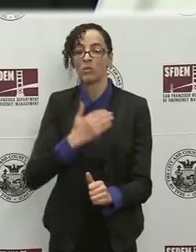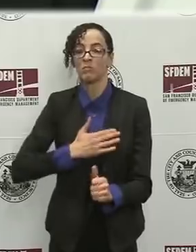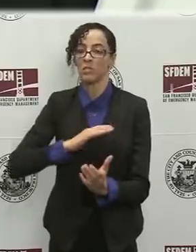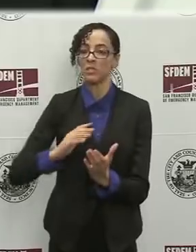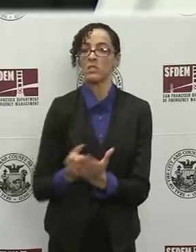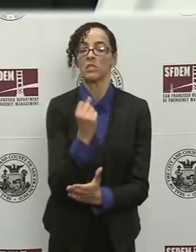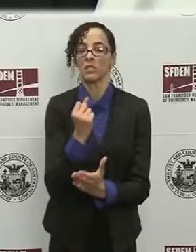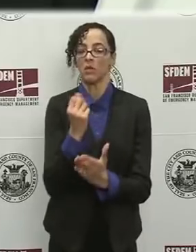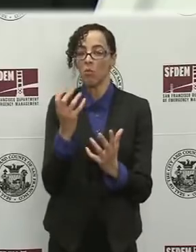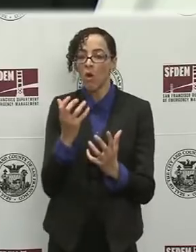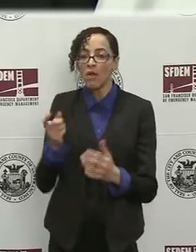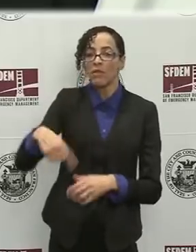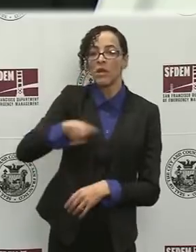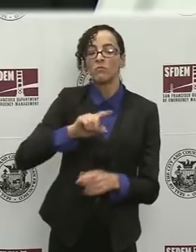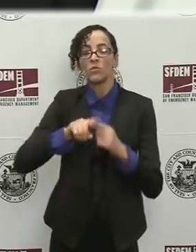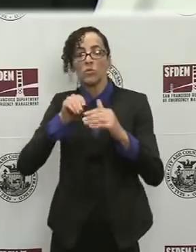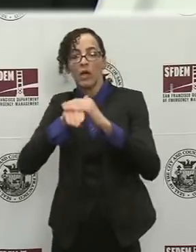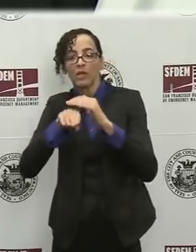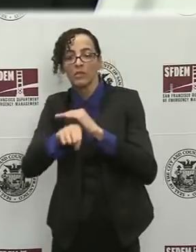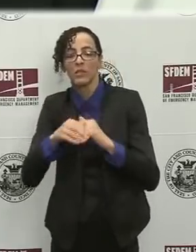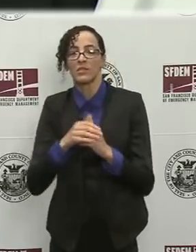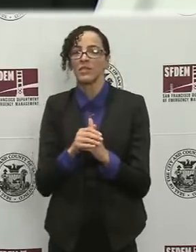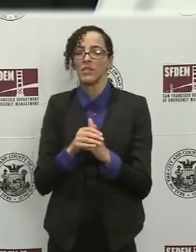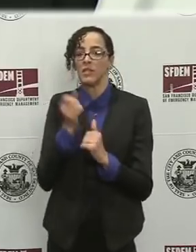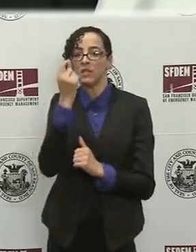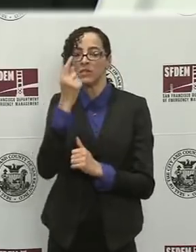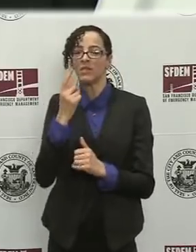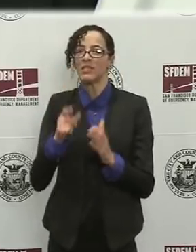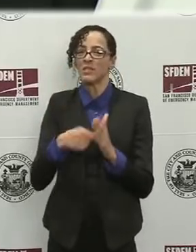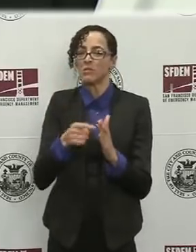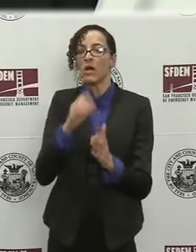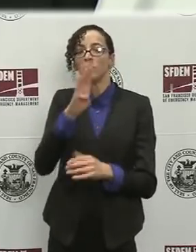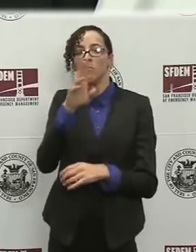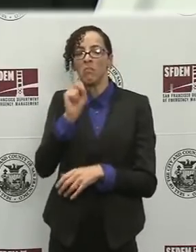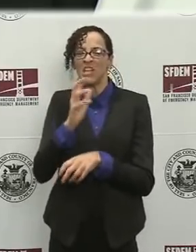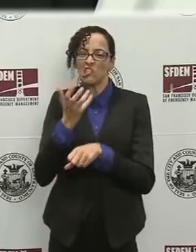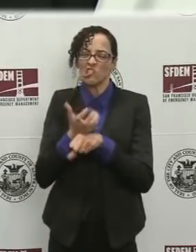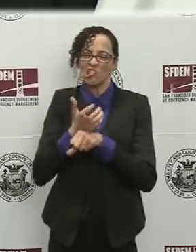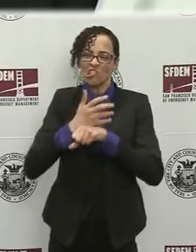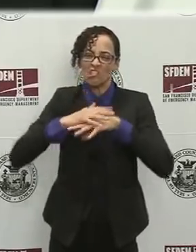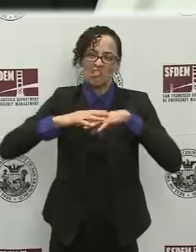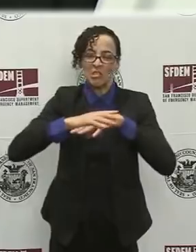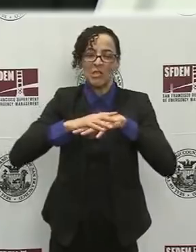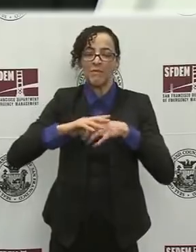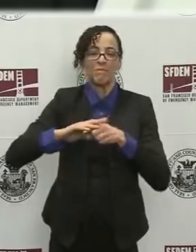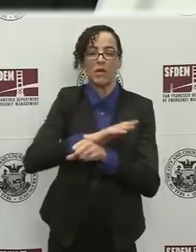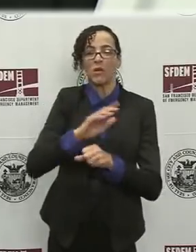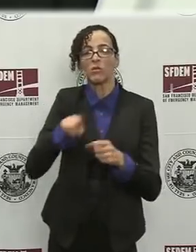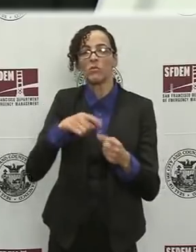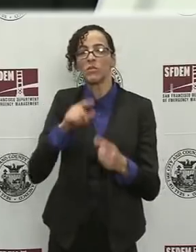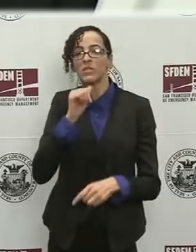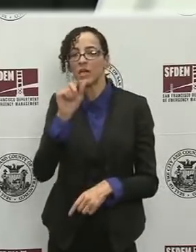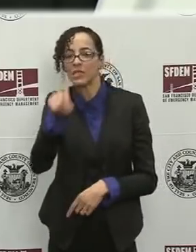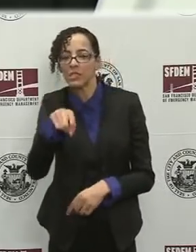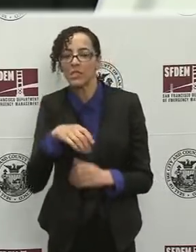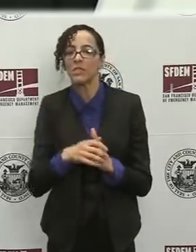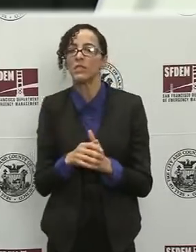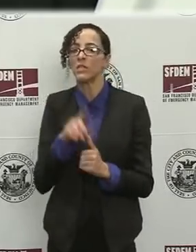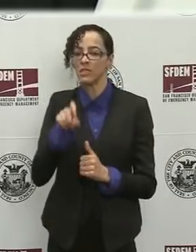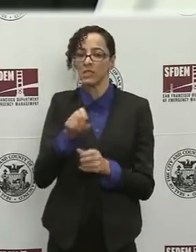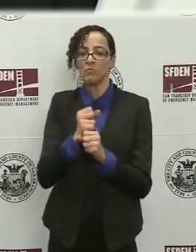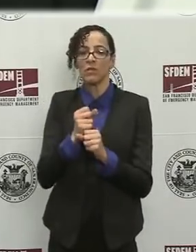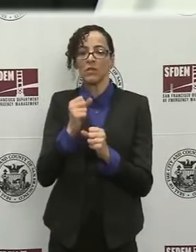shouldn't be. And what that means is we're going to have to make some major changes to ensure